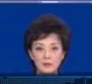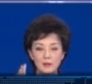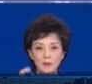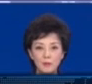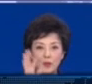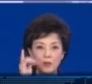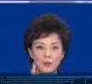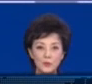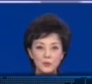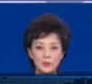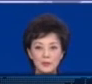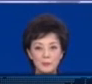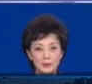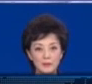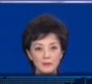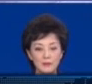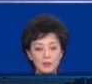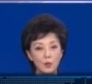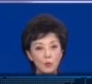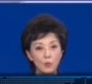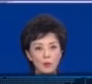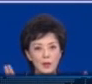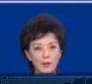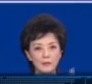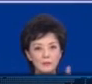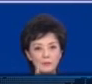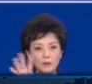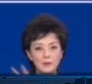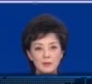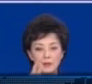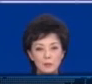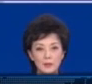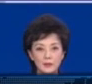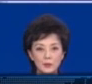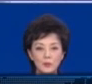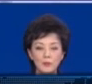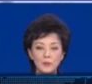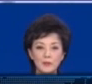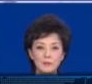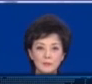disease hospitals, and for the number of beds, it's less than 20,000. But as of now,